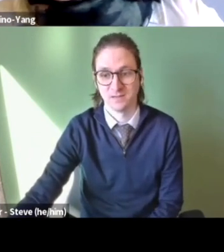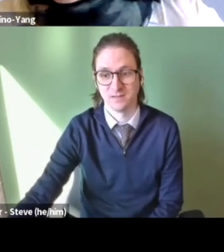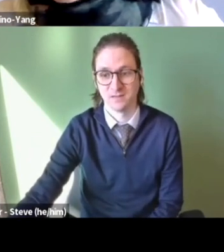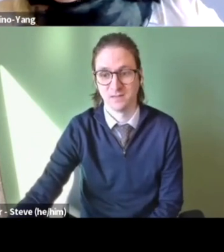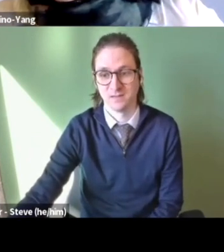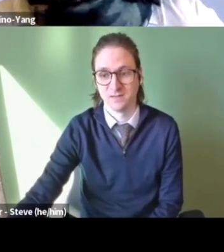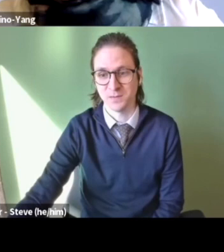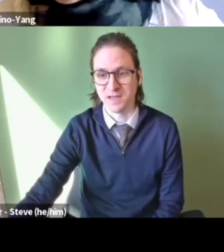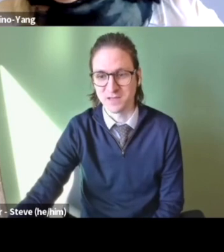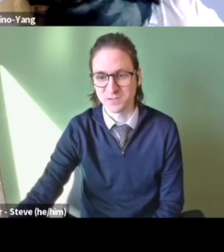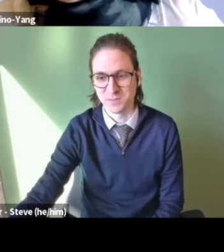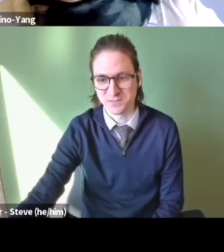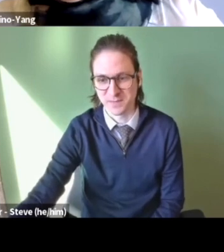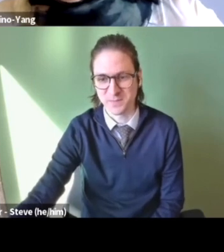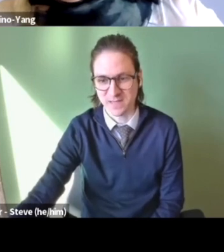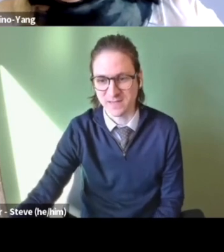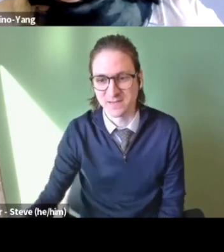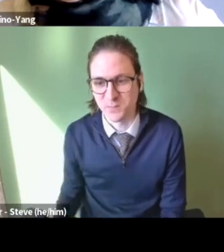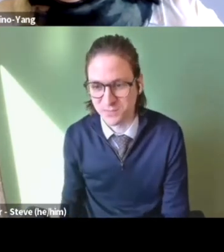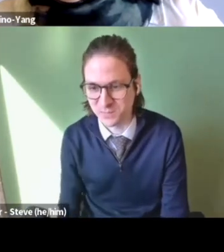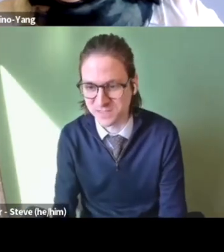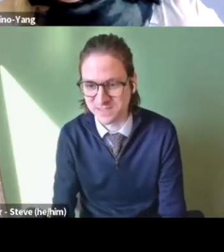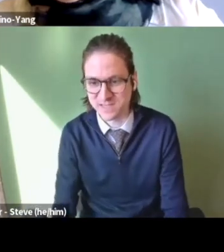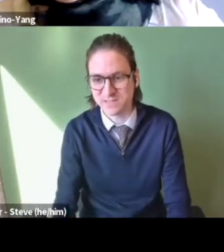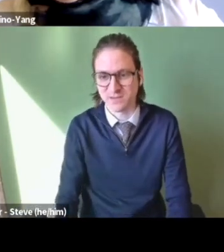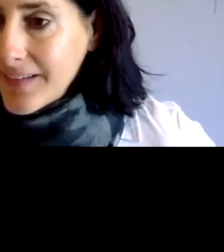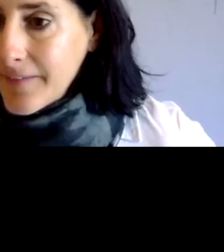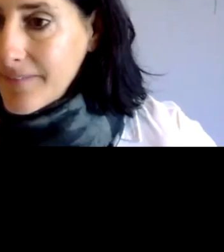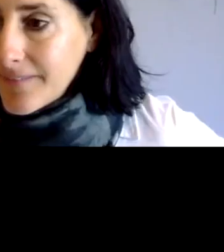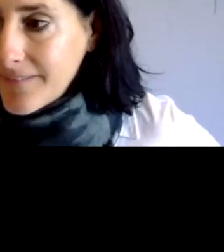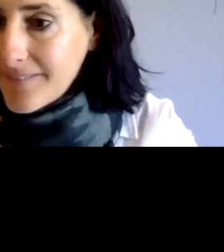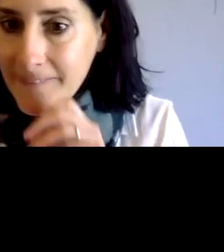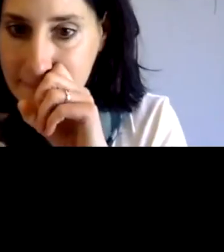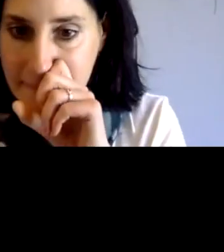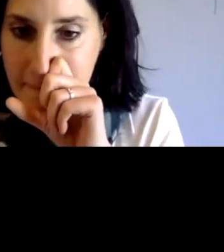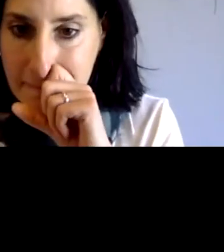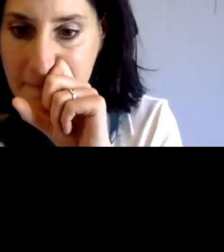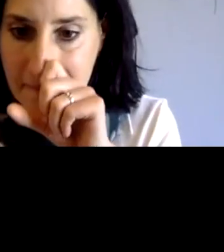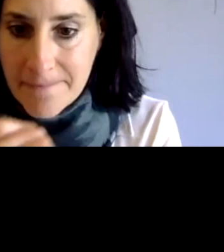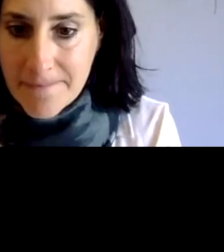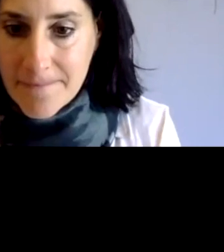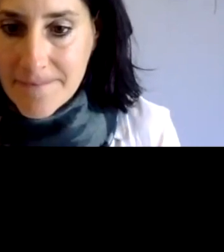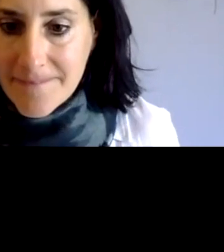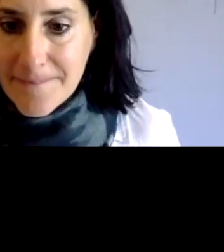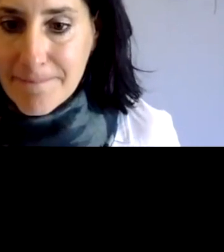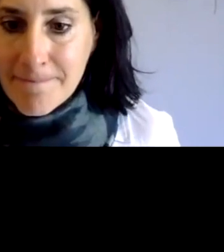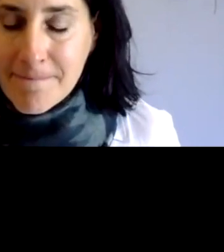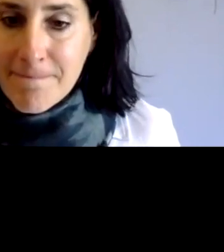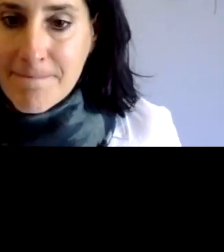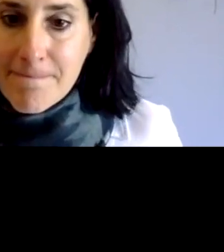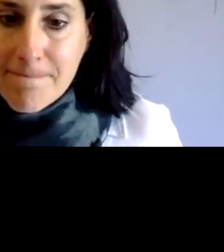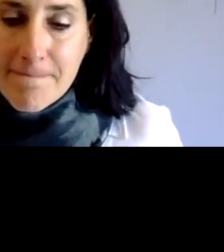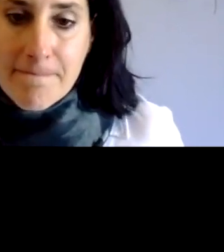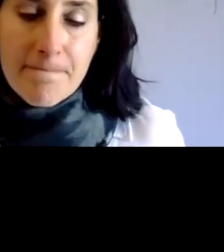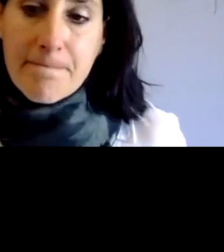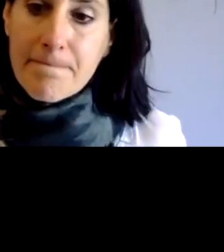So thank you so much for that wonderful presentation. If there are any questions, we can go ahead and look at those now.